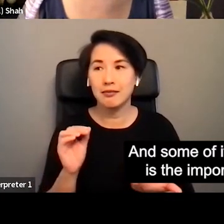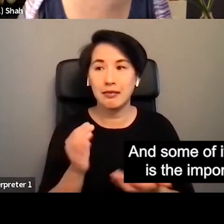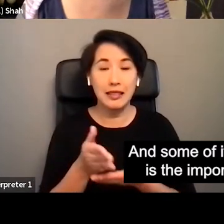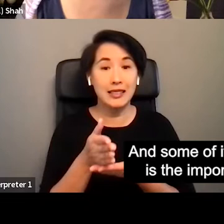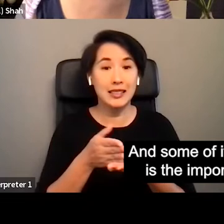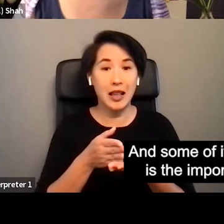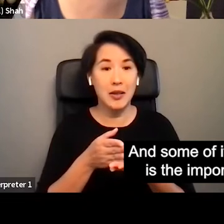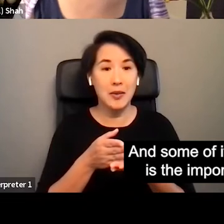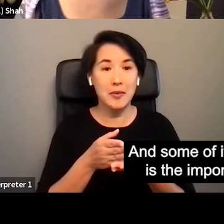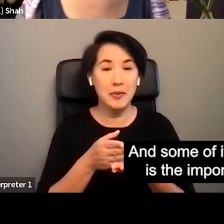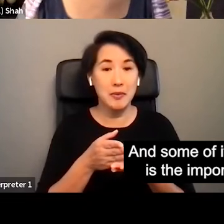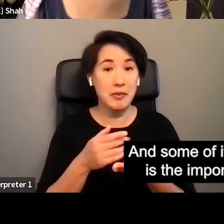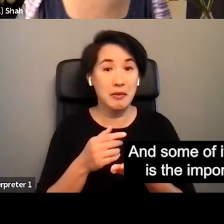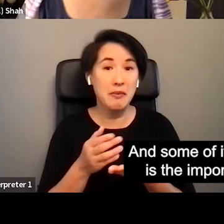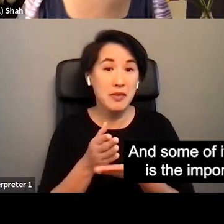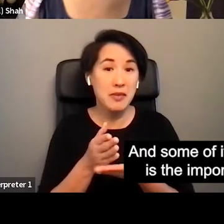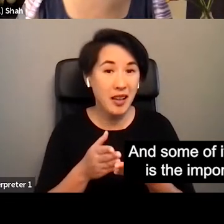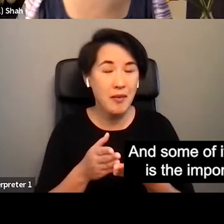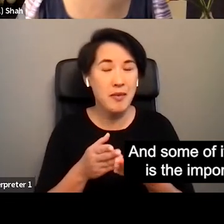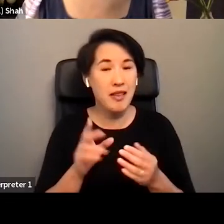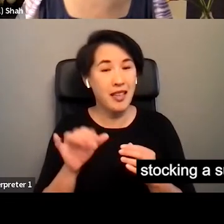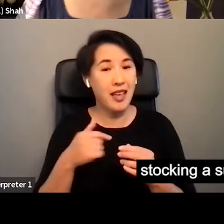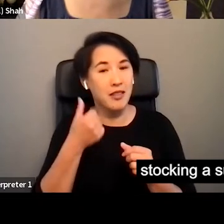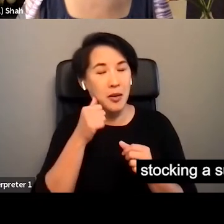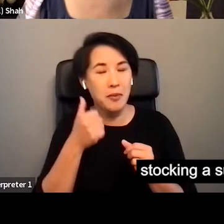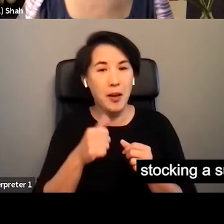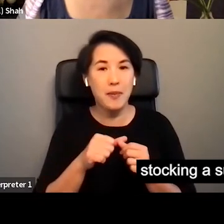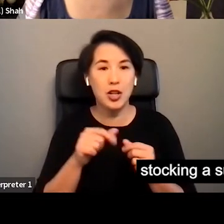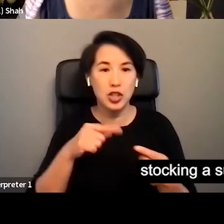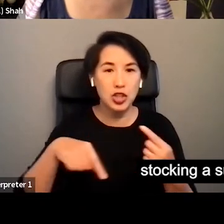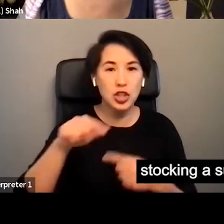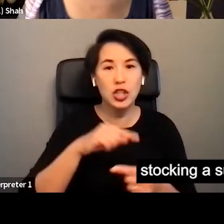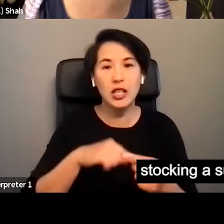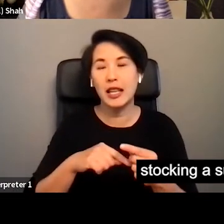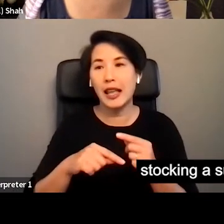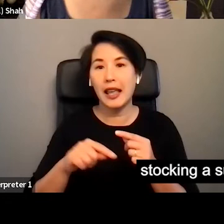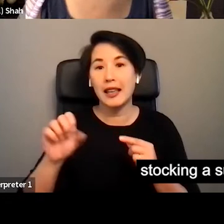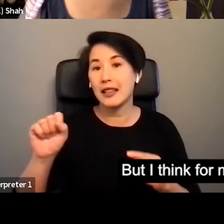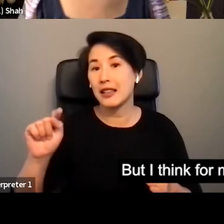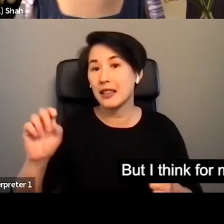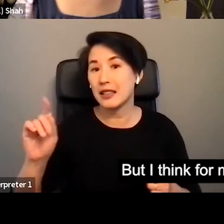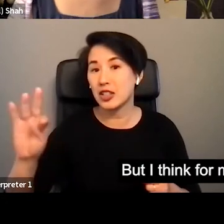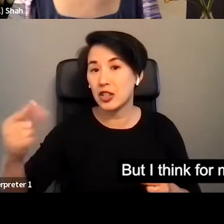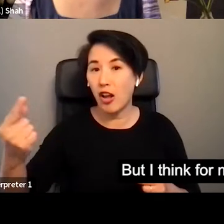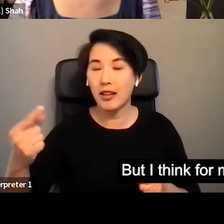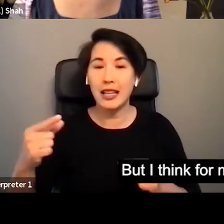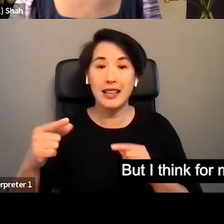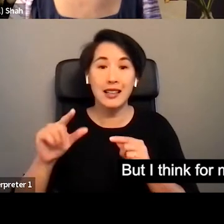that I remember is the importance of gaps, circling, stalking a subject, and meandering.